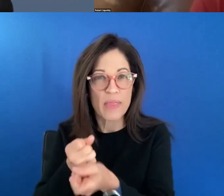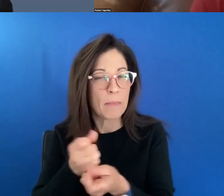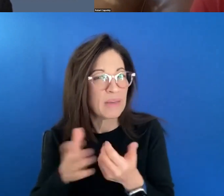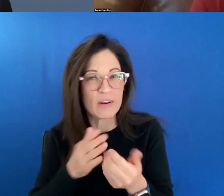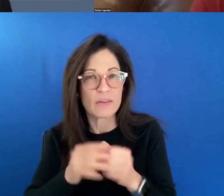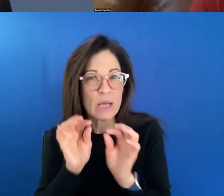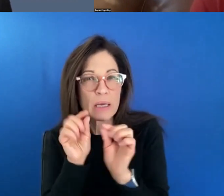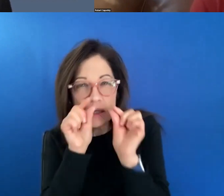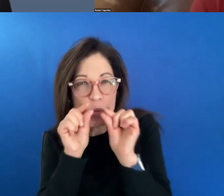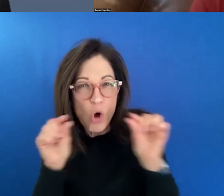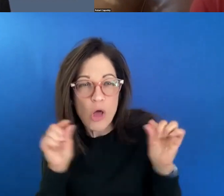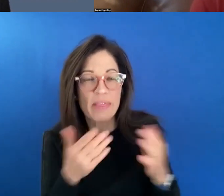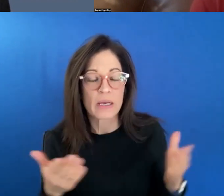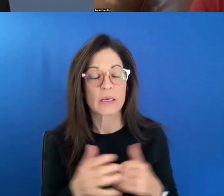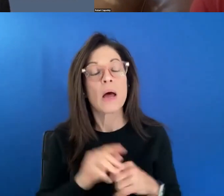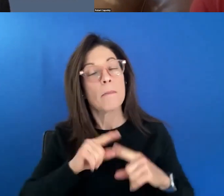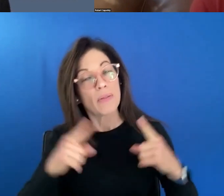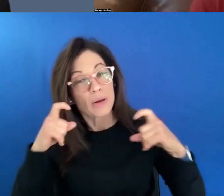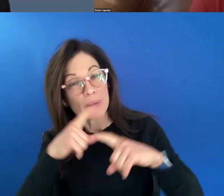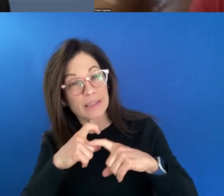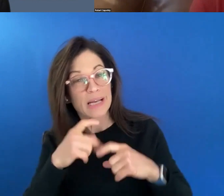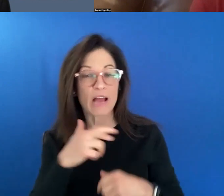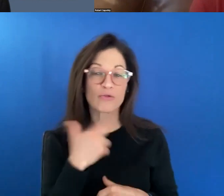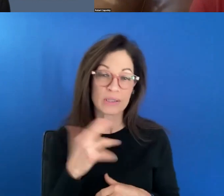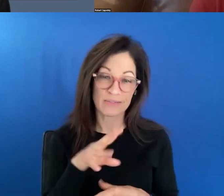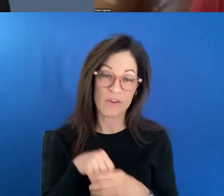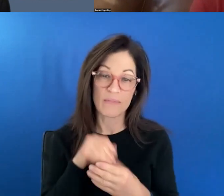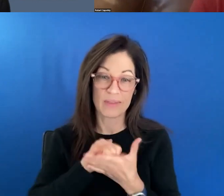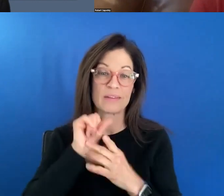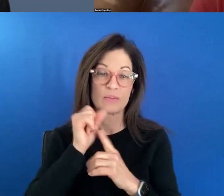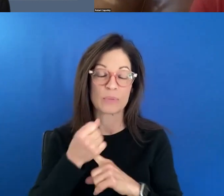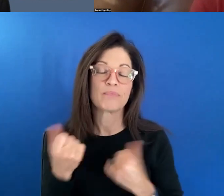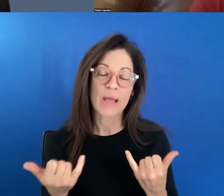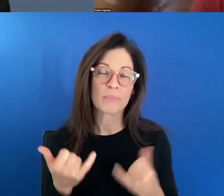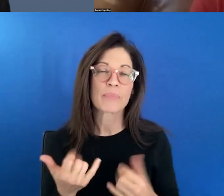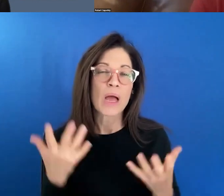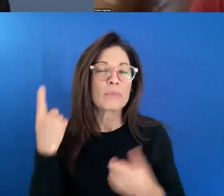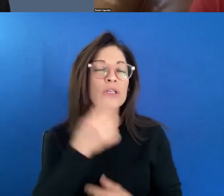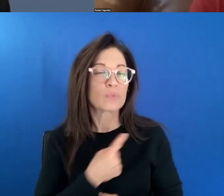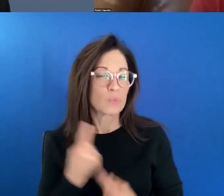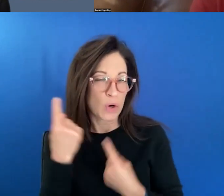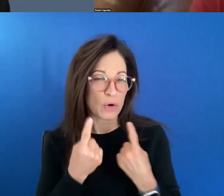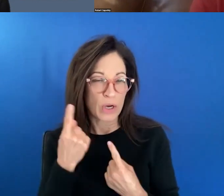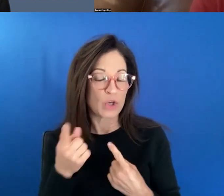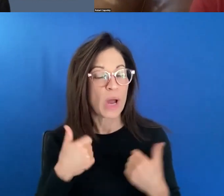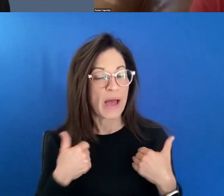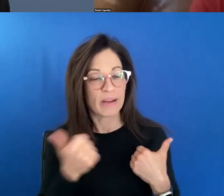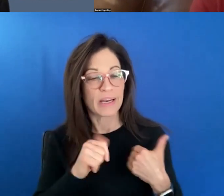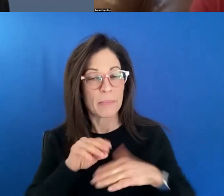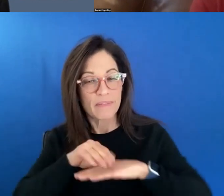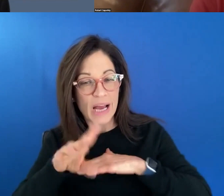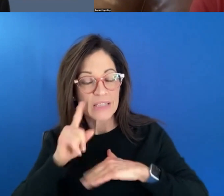But there's complexities and risks inherent in these situations. So I'm curious if you have any advice for any kind of frontline responders,